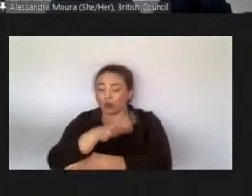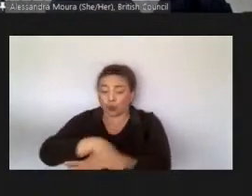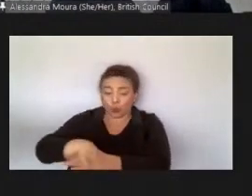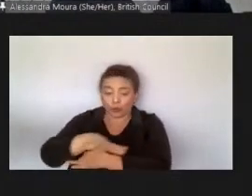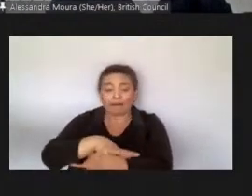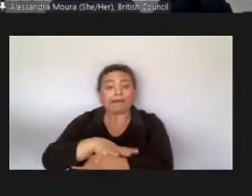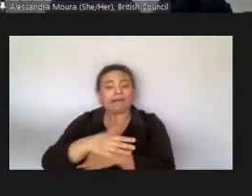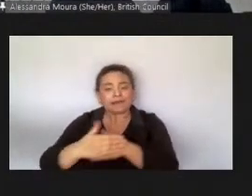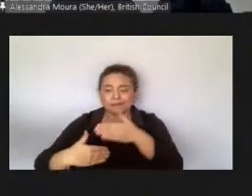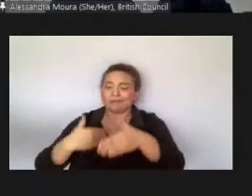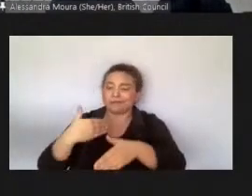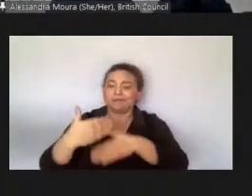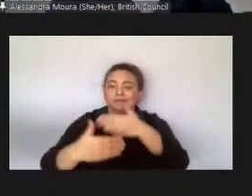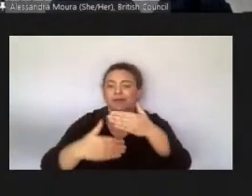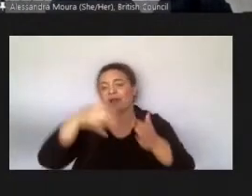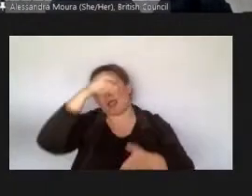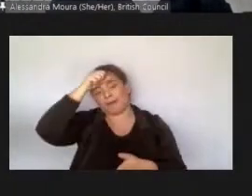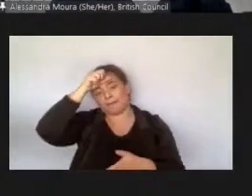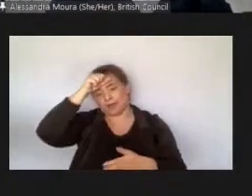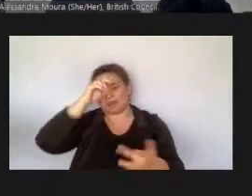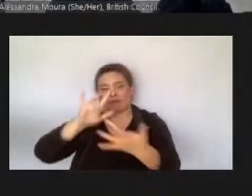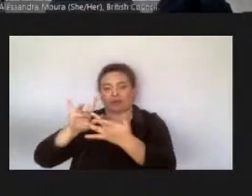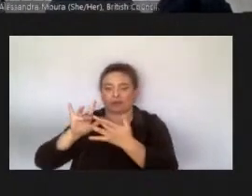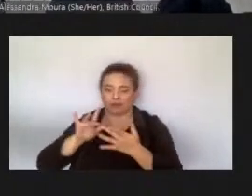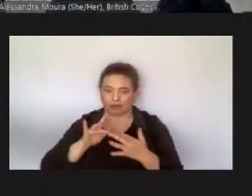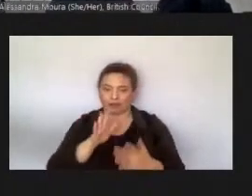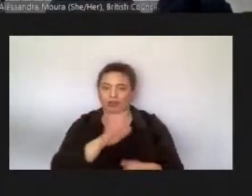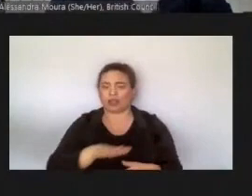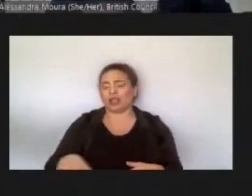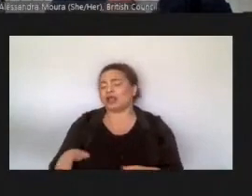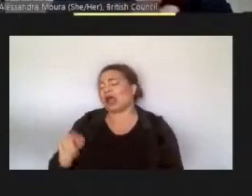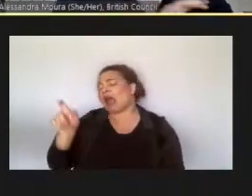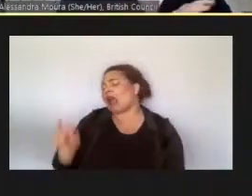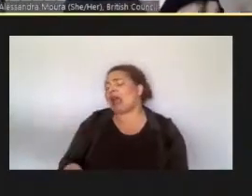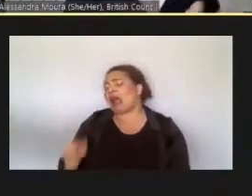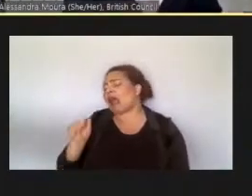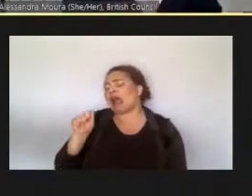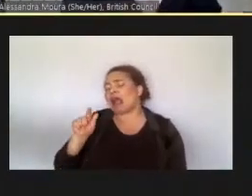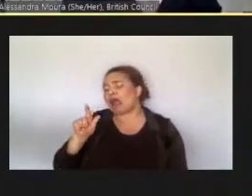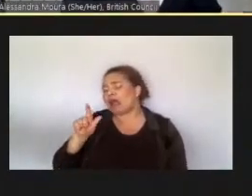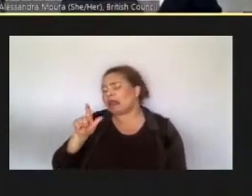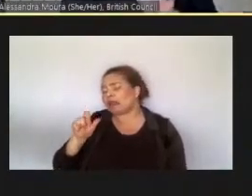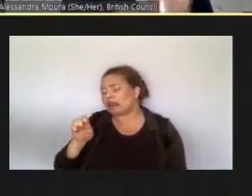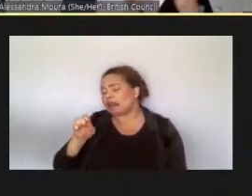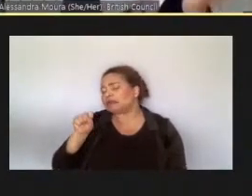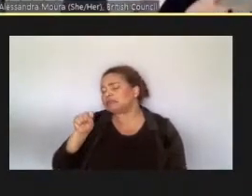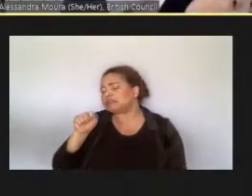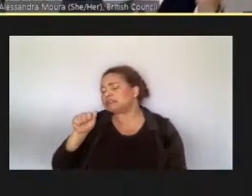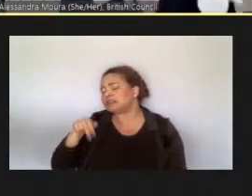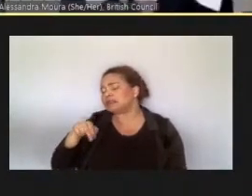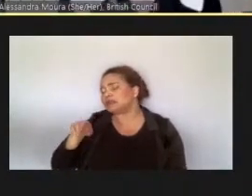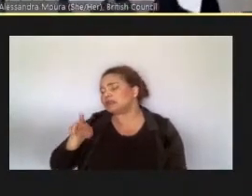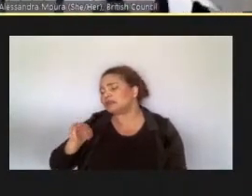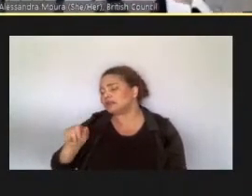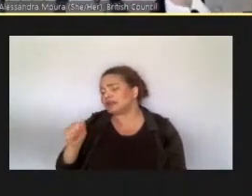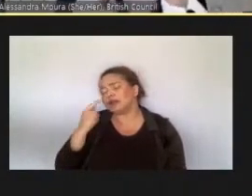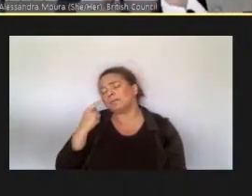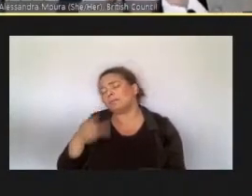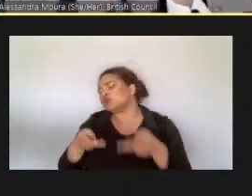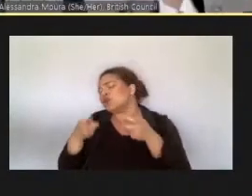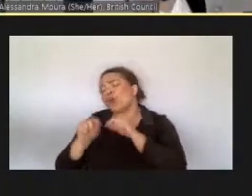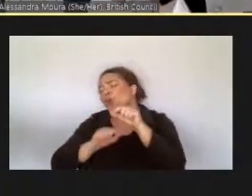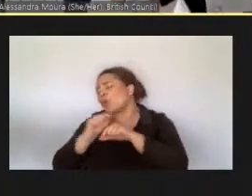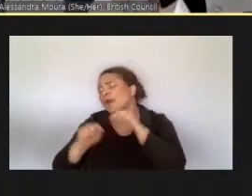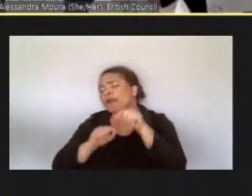did Jenny develop as a result of the course? I guess she looked at